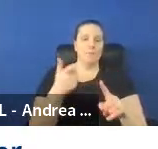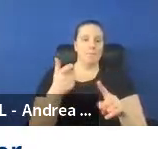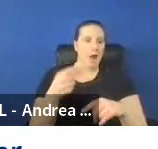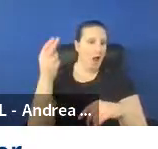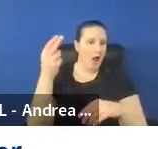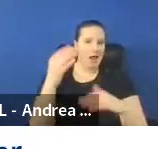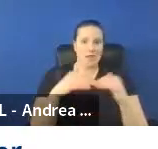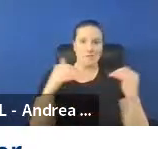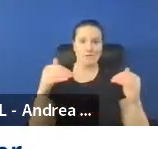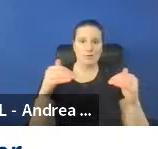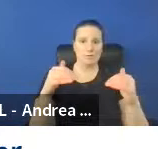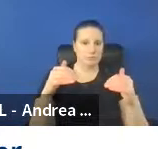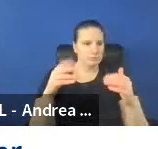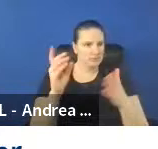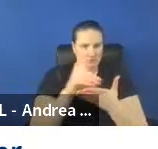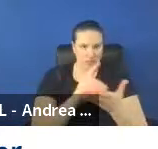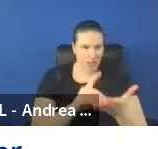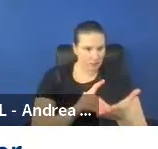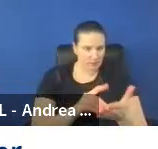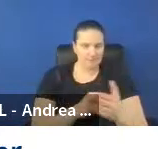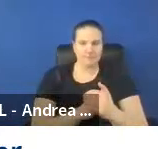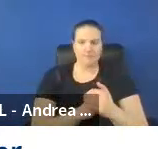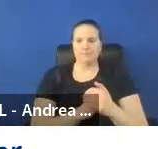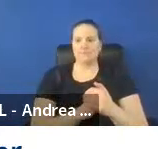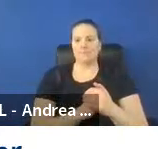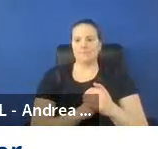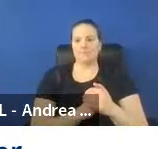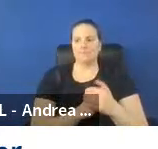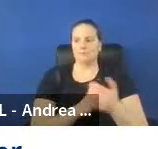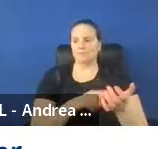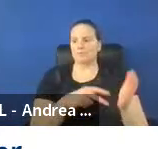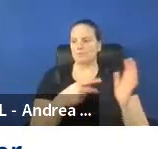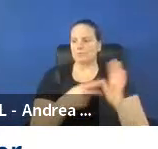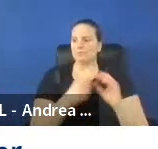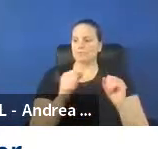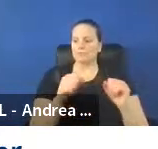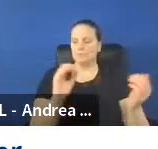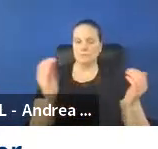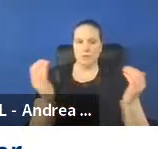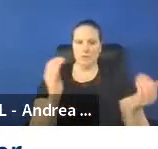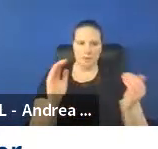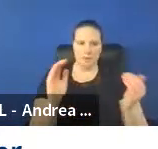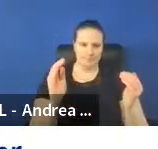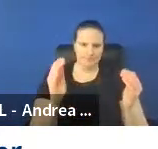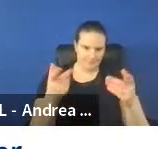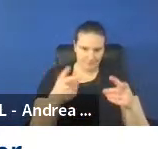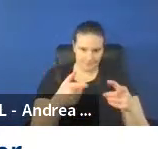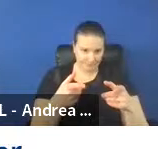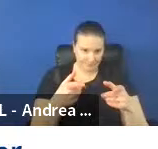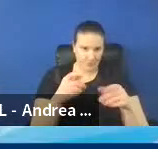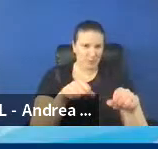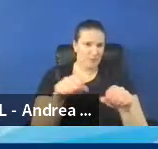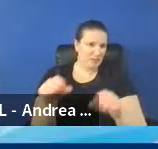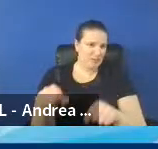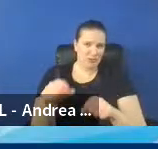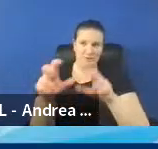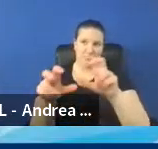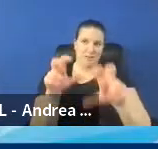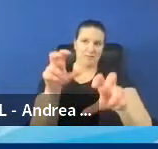level conceptual design, again, for the purposes of being able to compare across potential investments.